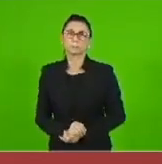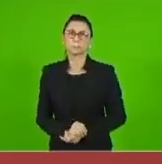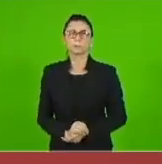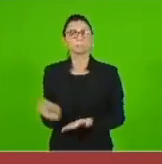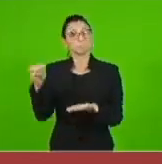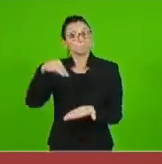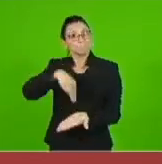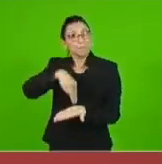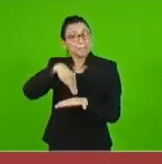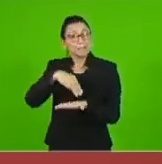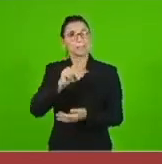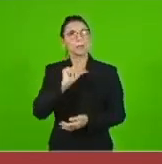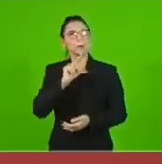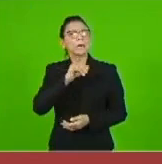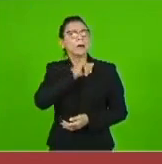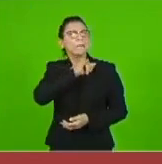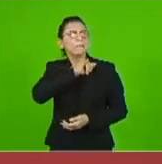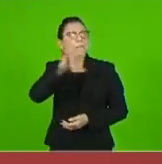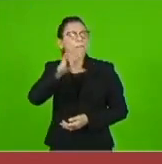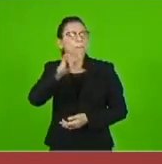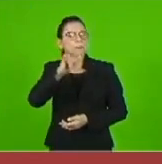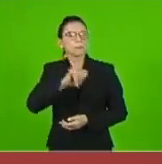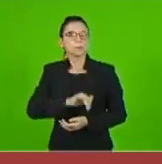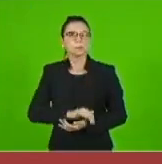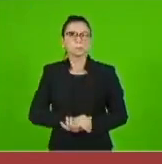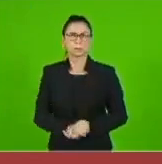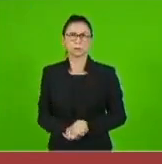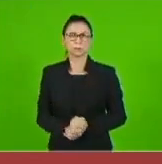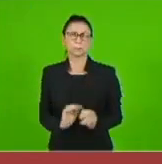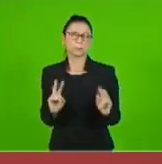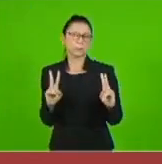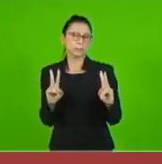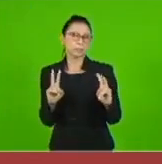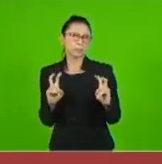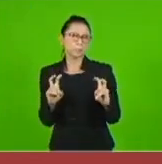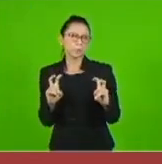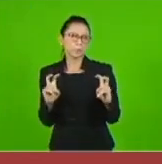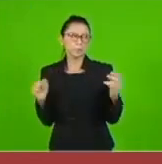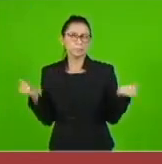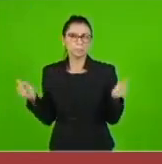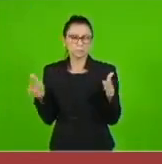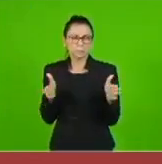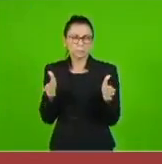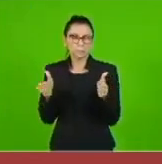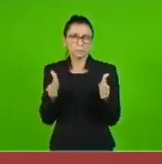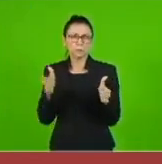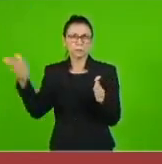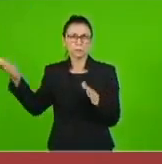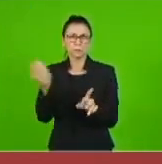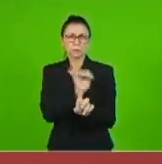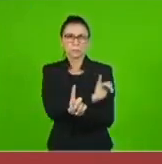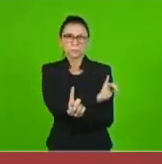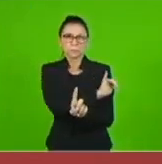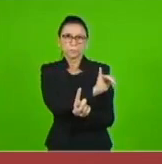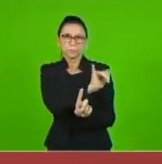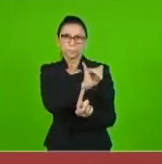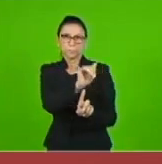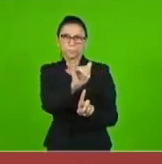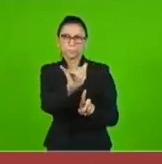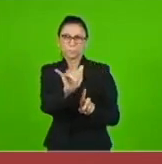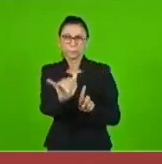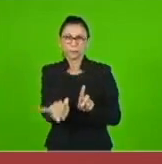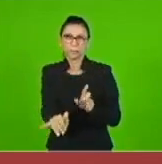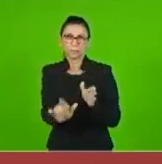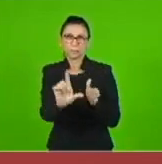Therefore, Maranatha is an alert. The expression of a prophetic moment